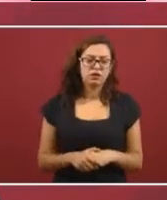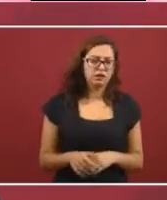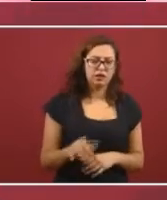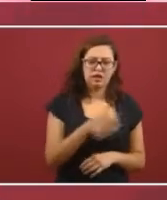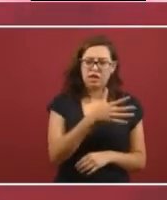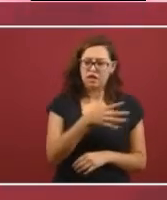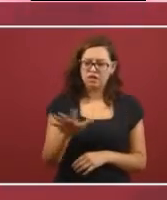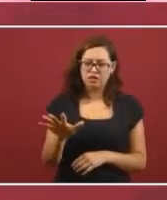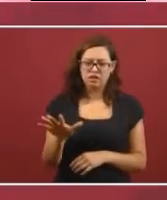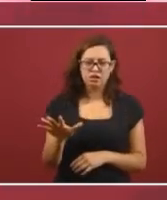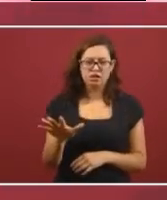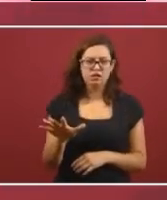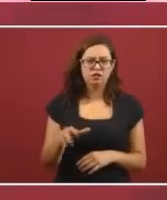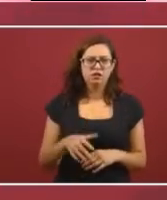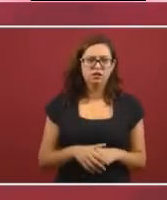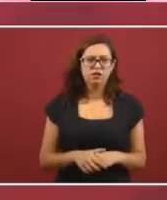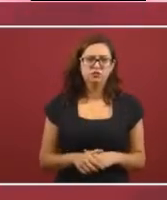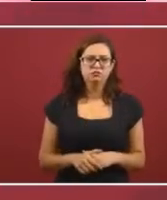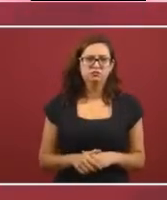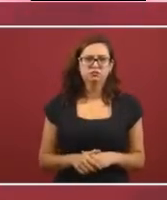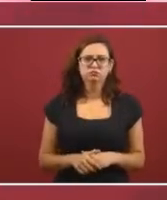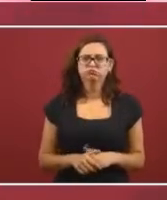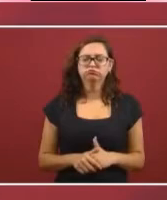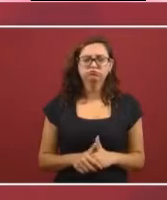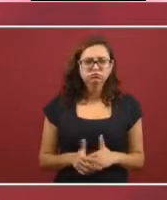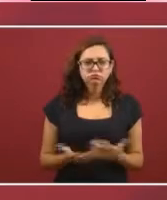in general terms,